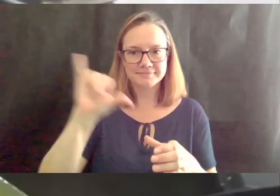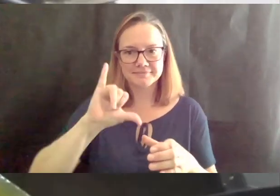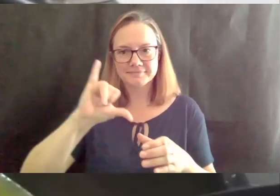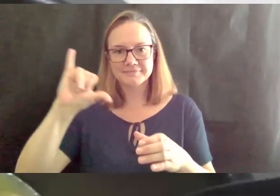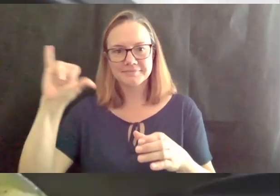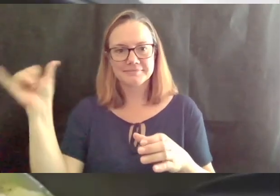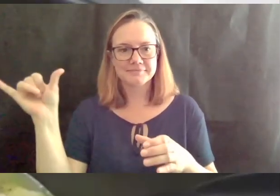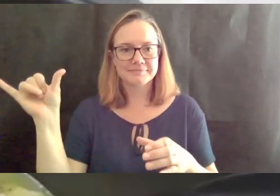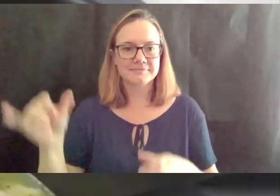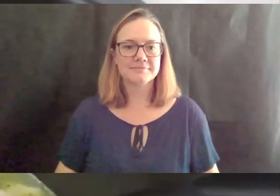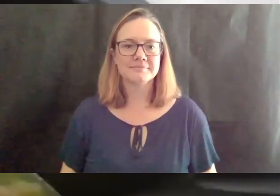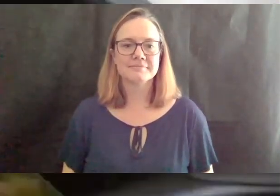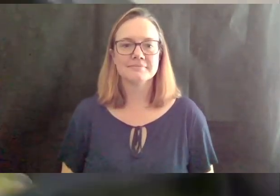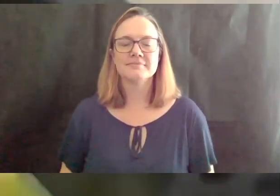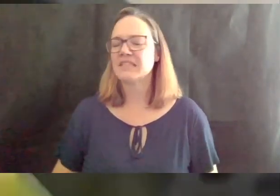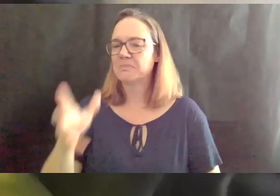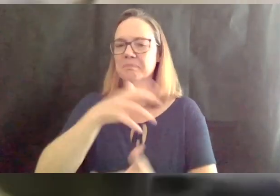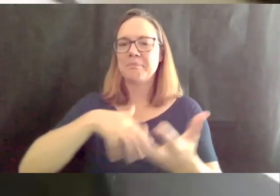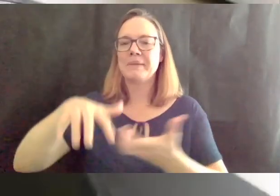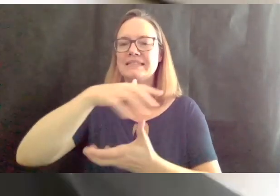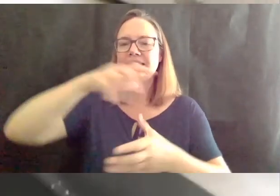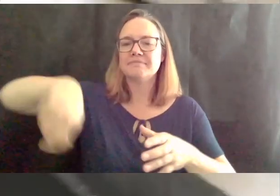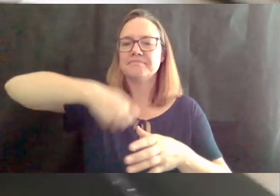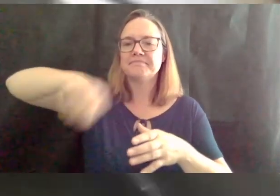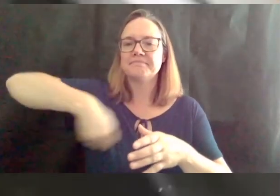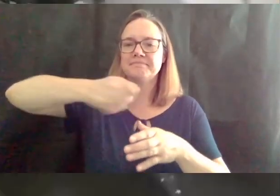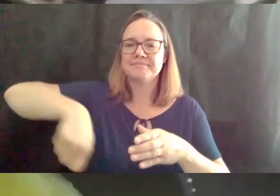And then just mix all of that up.